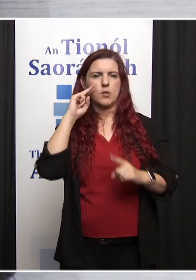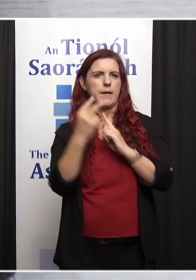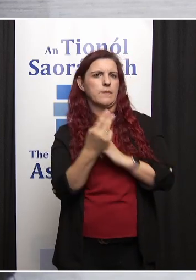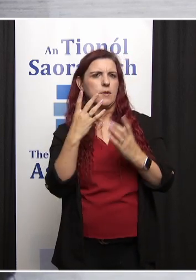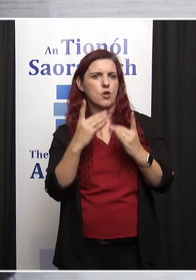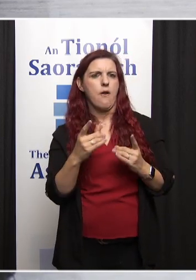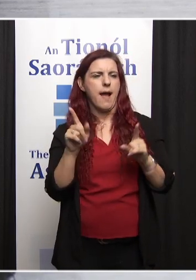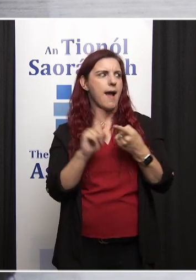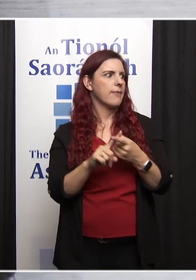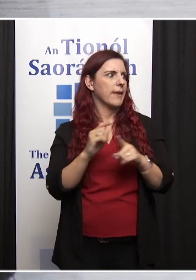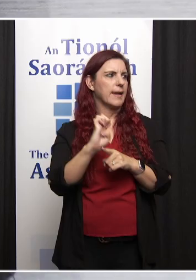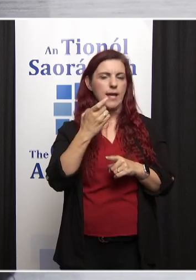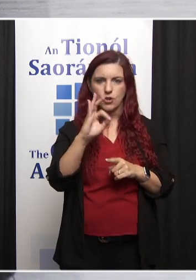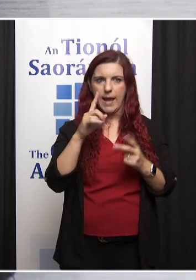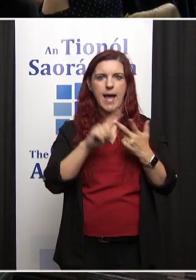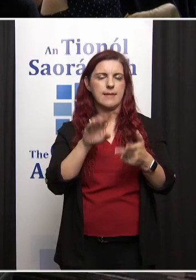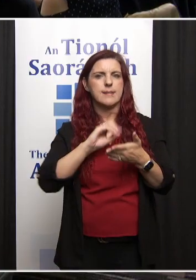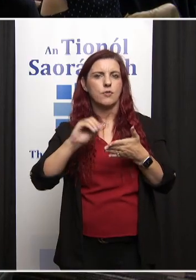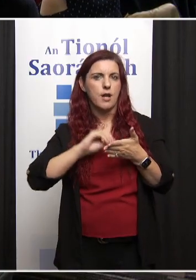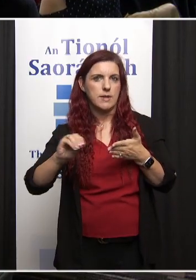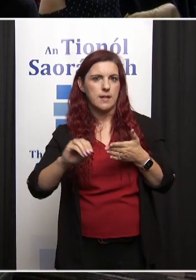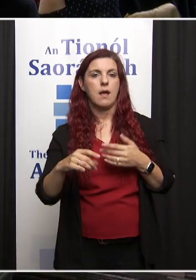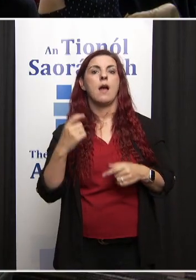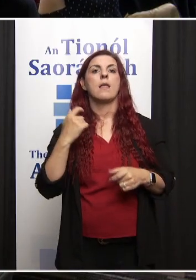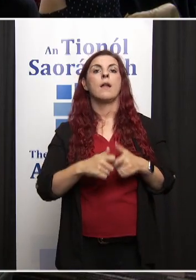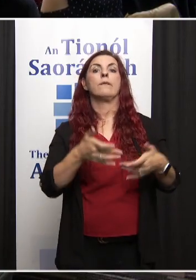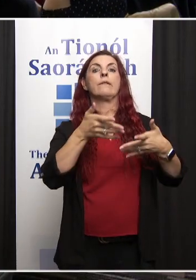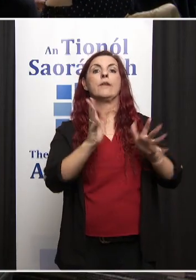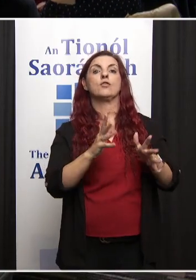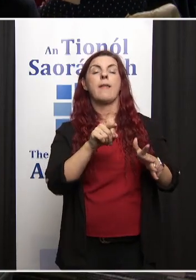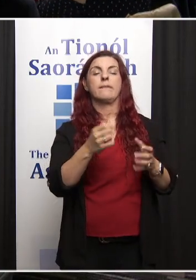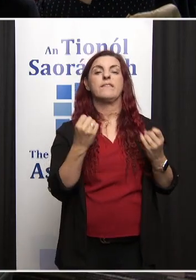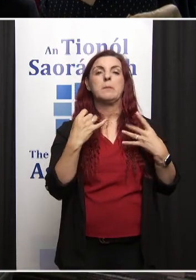EAG and the Secretariat. And from that, then we have